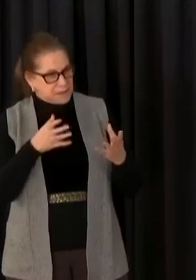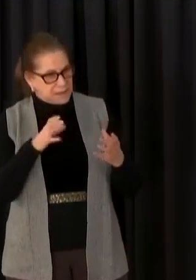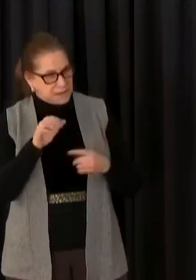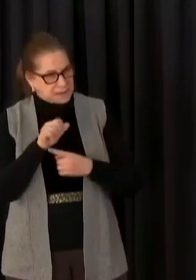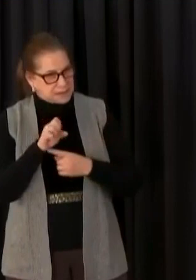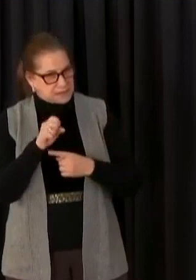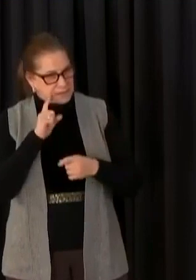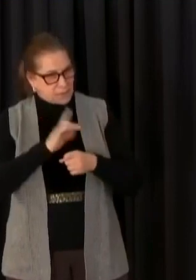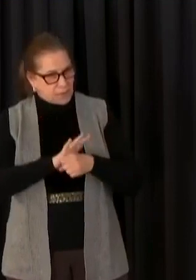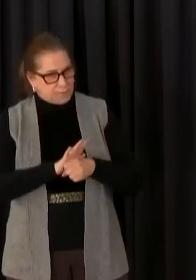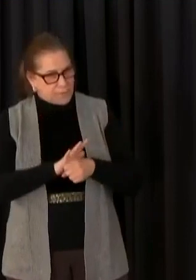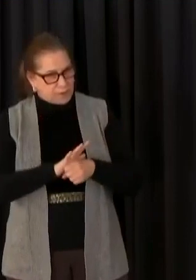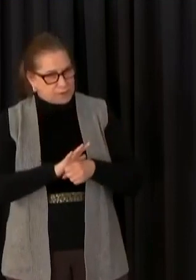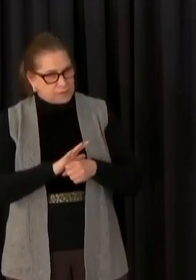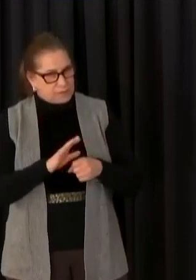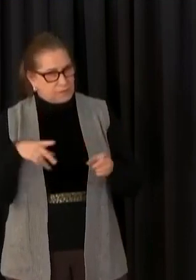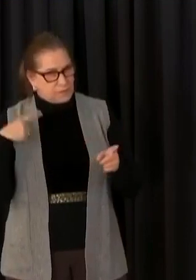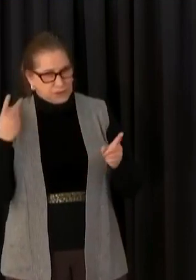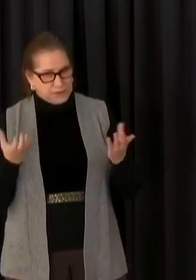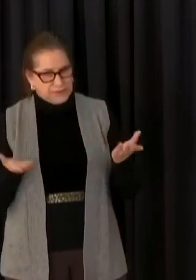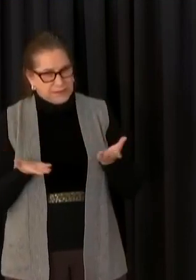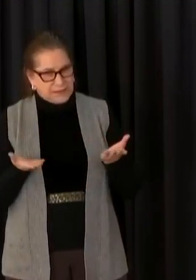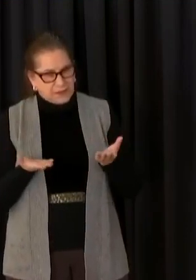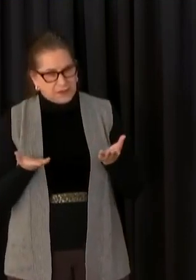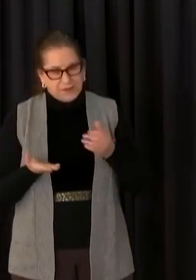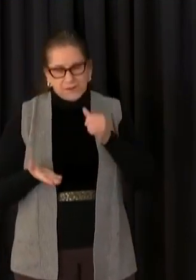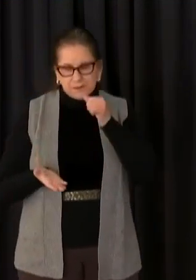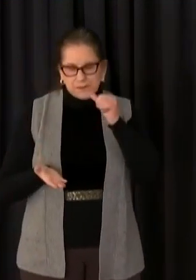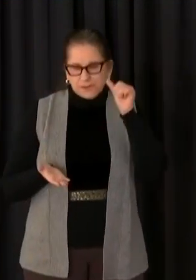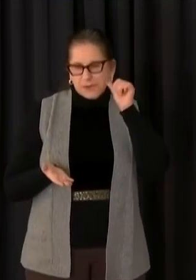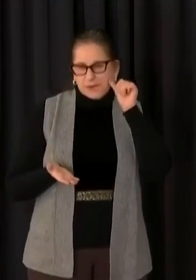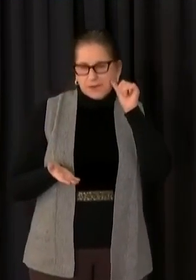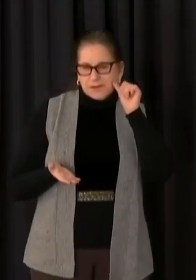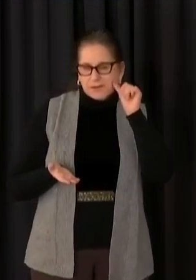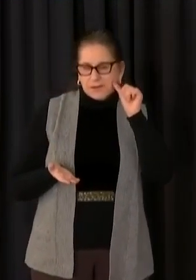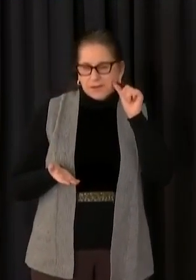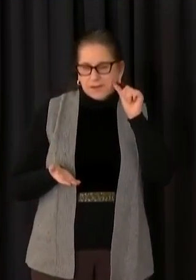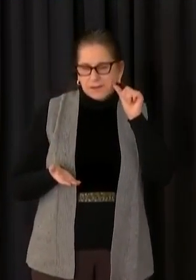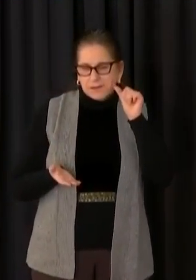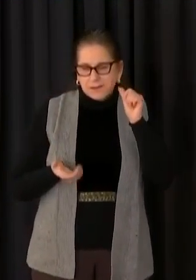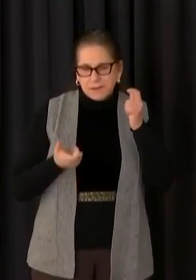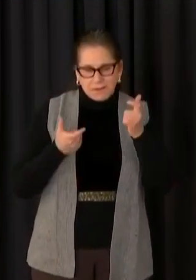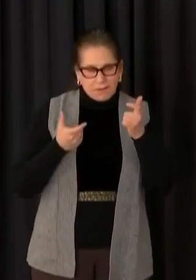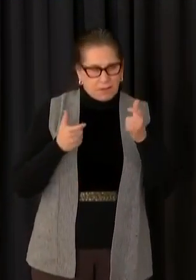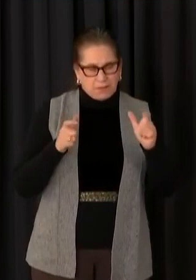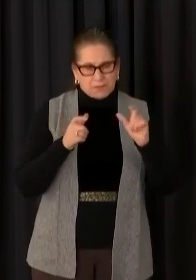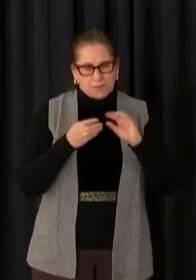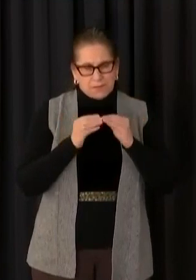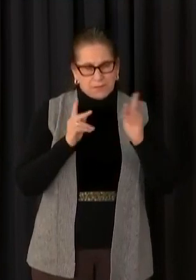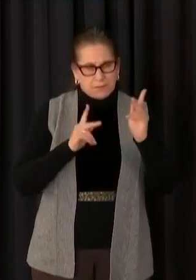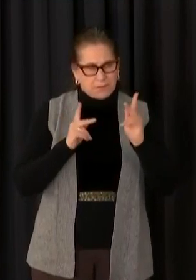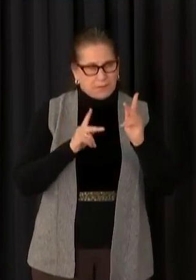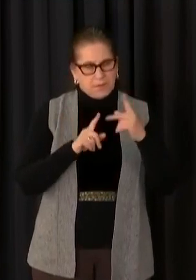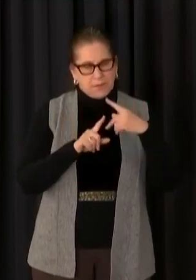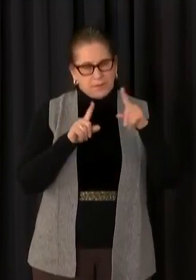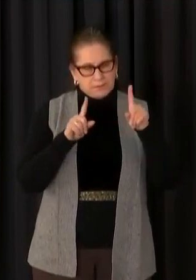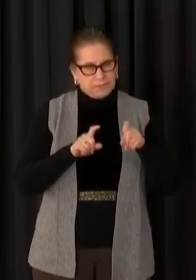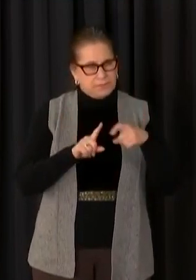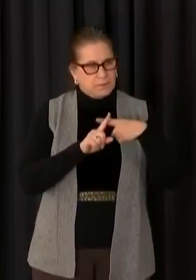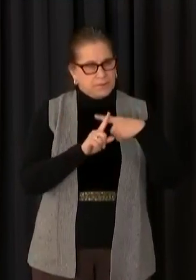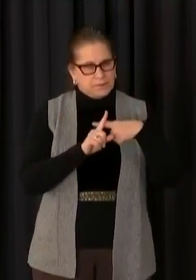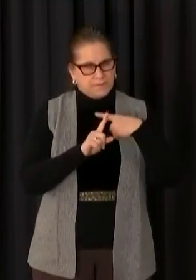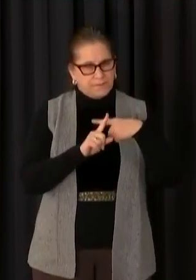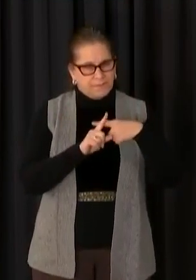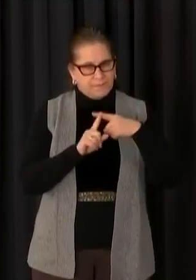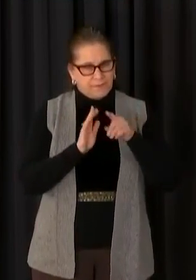the most cases in a single day during the pandemic yesterday at 430. So I wonder what you're seeing, what you attribute this to. I